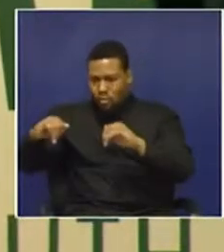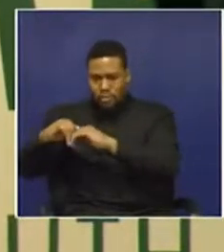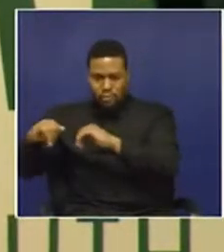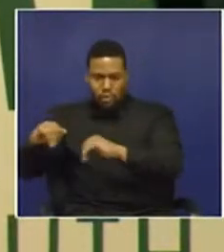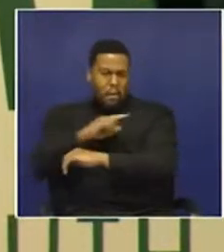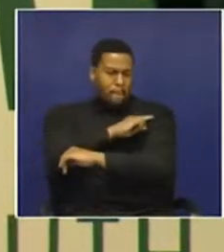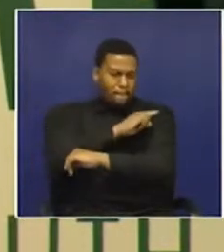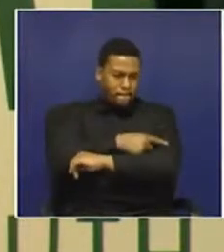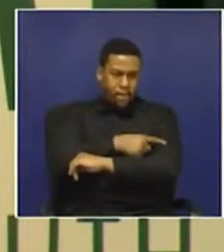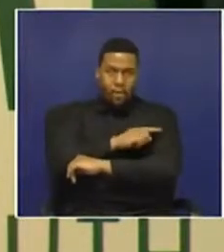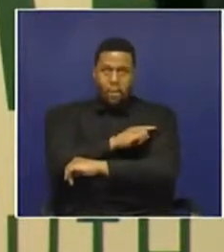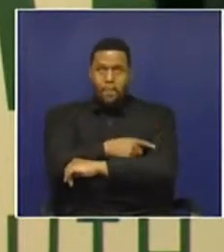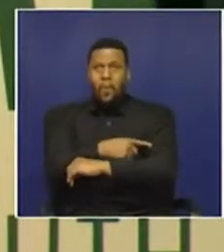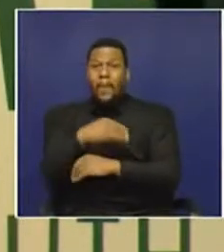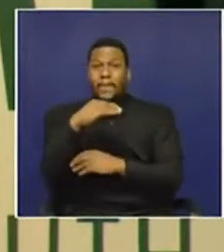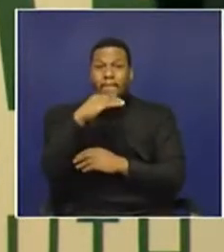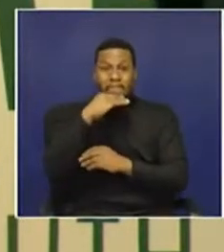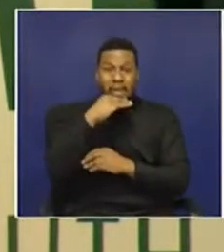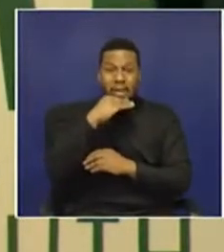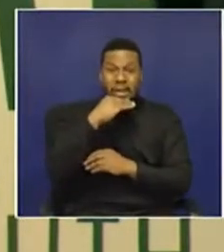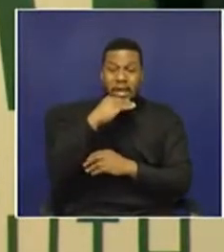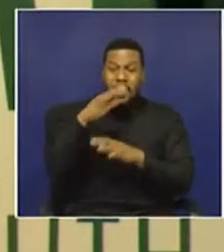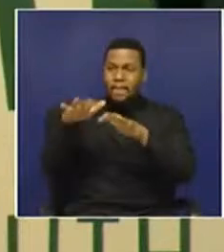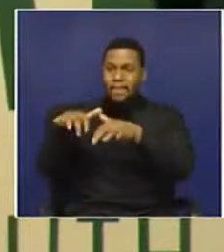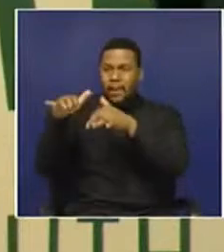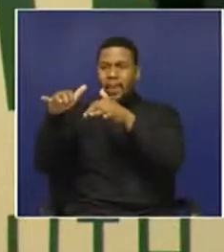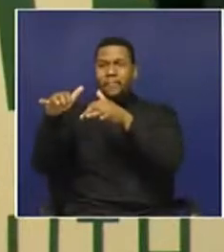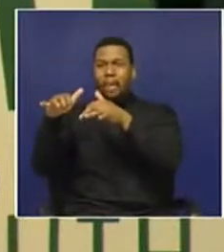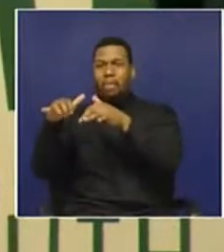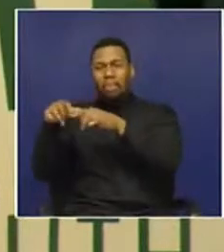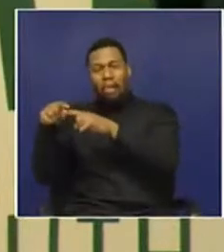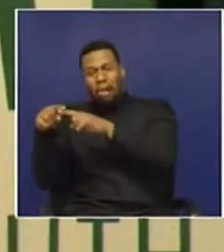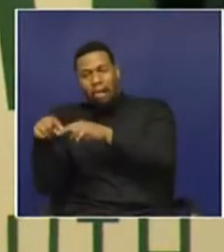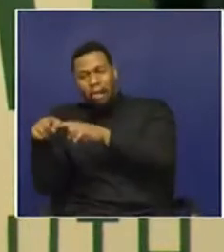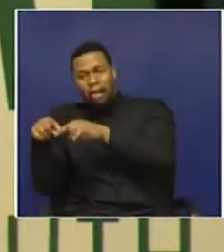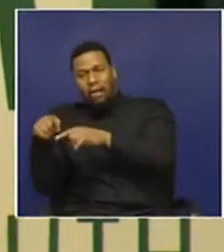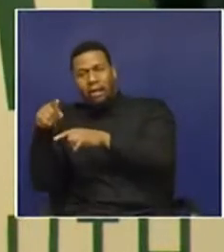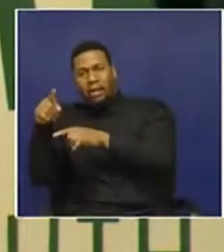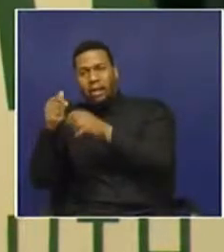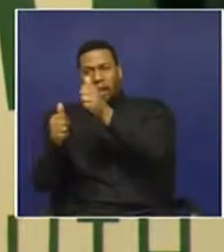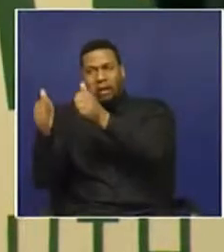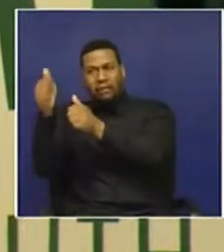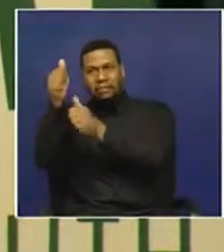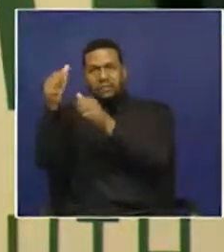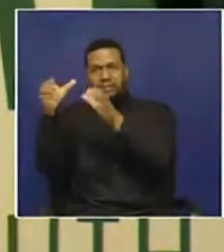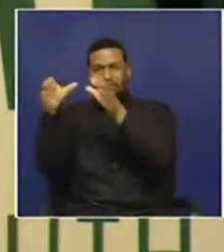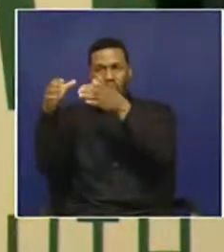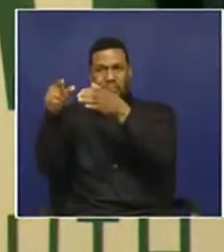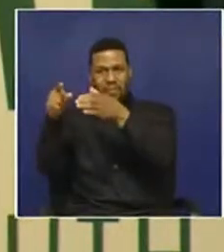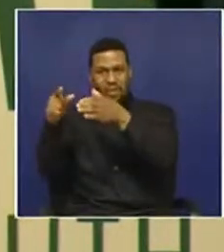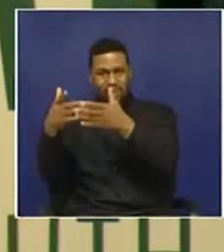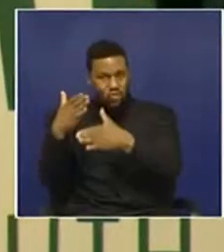Parliament itself must not rely on this executive for the performance of its functions.